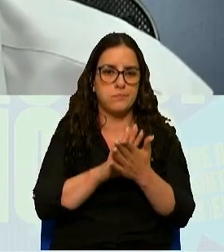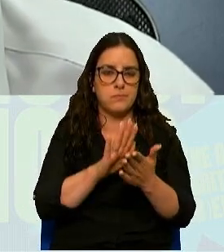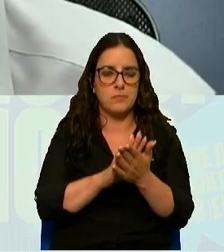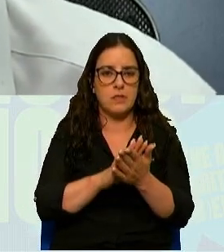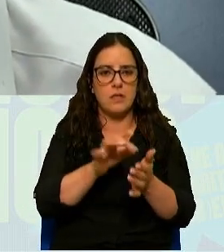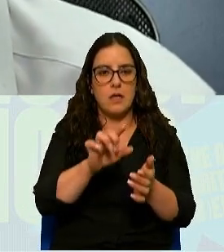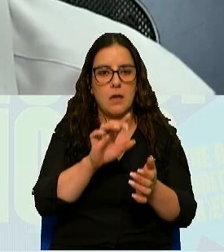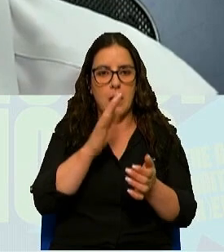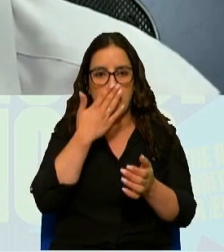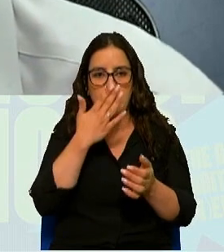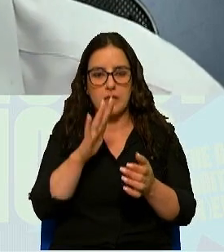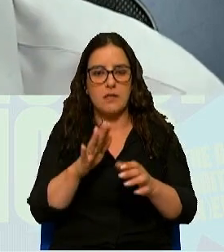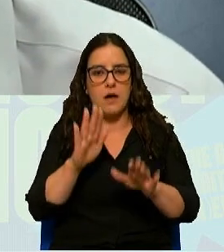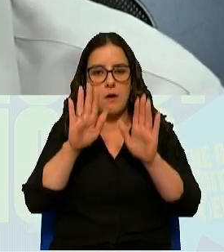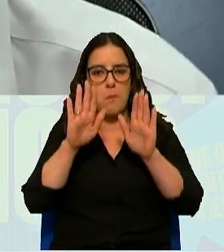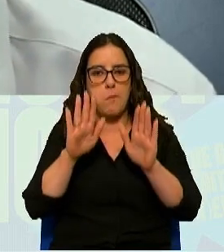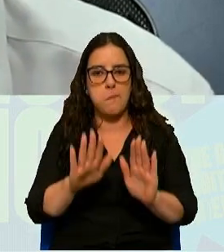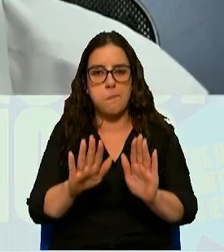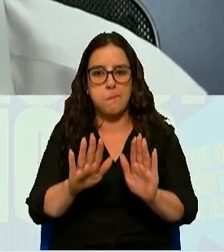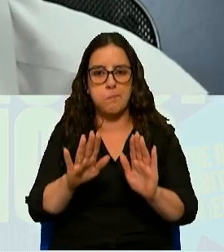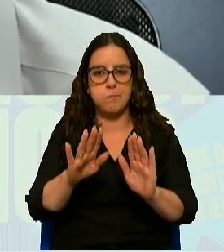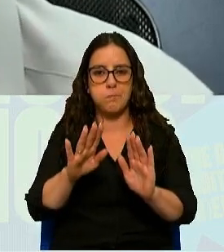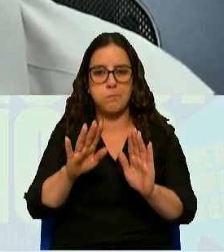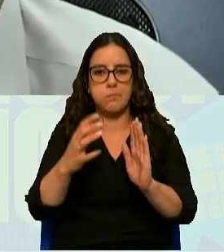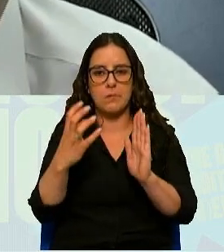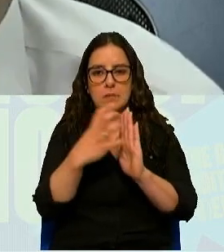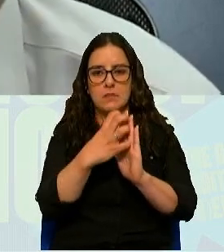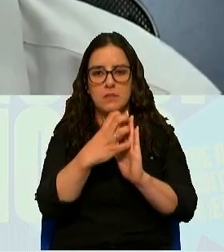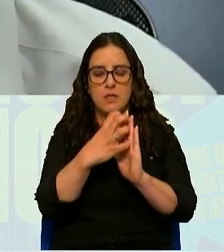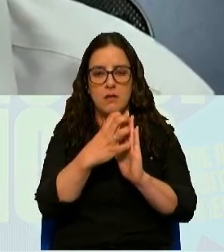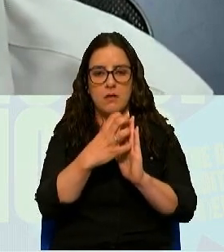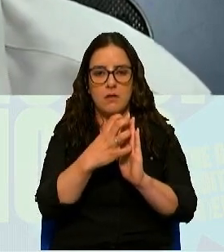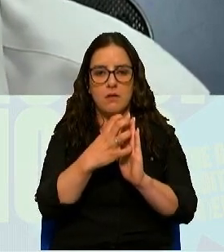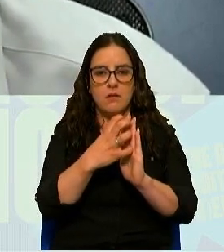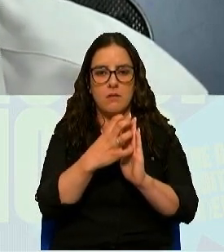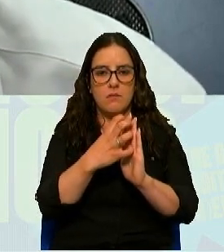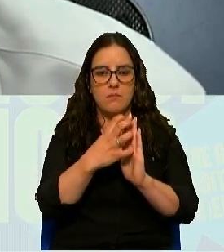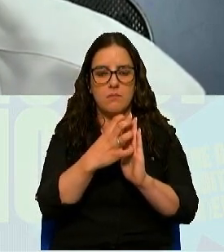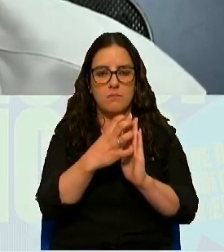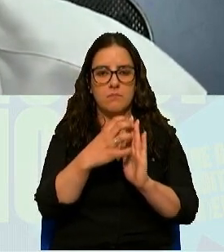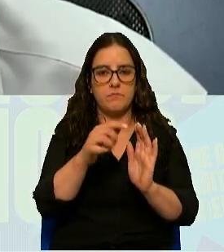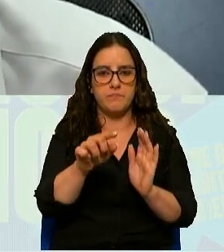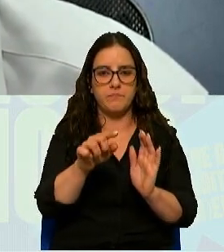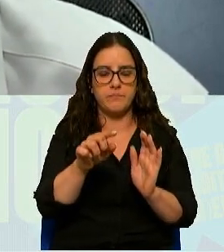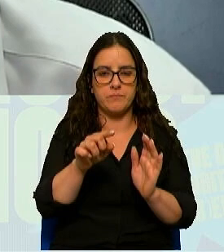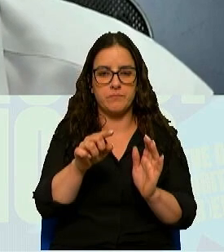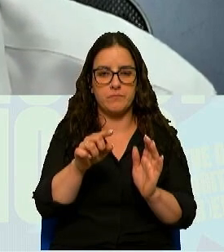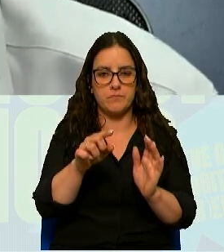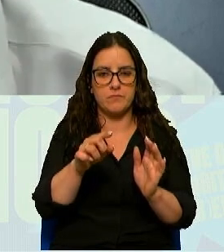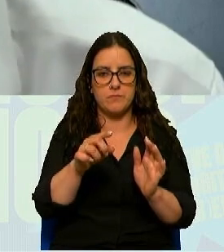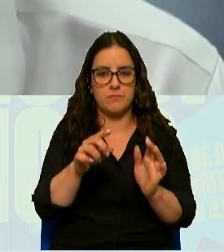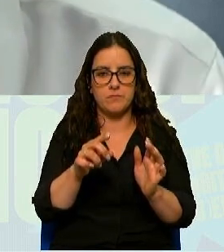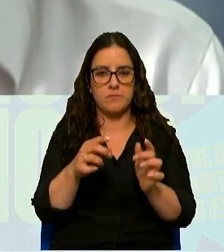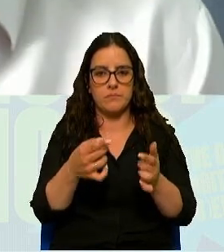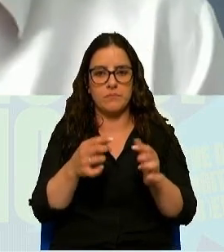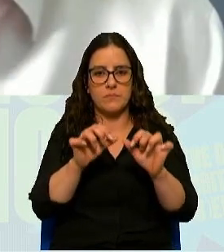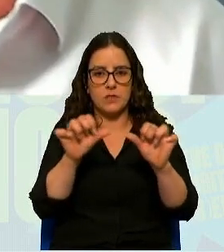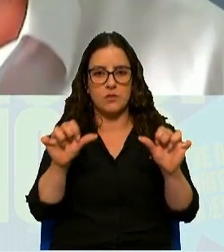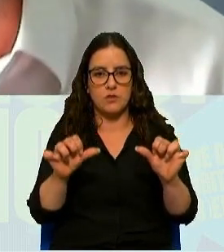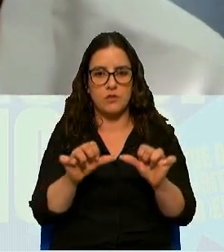the customer's driving down the road, down a motorway at speed and the system